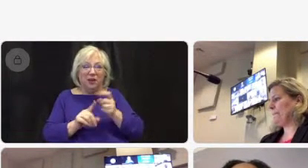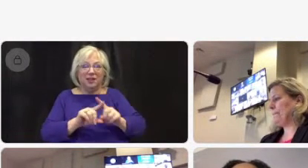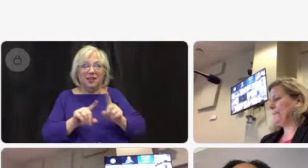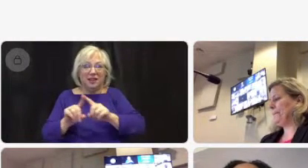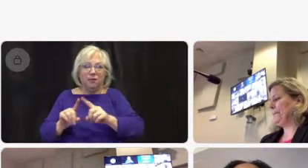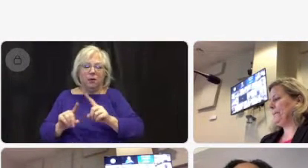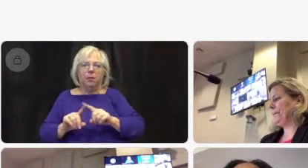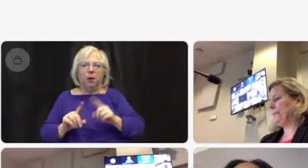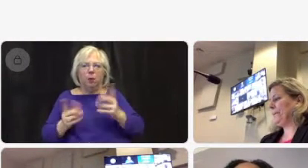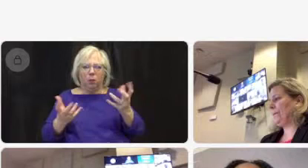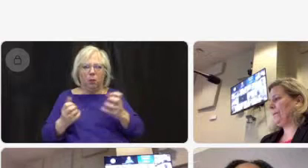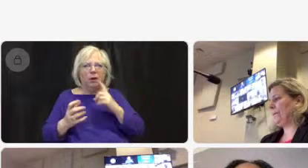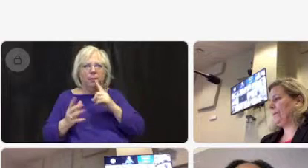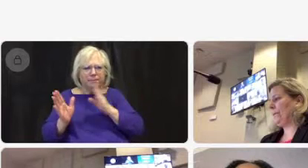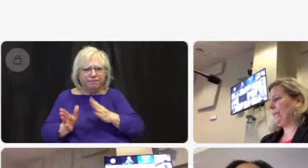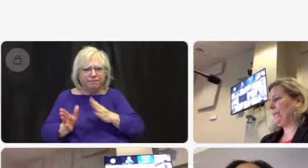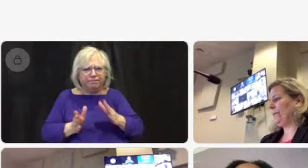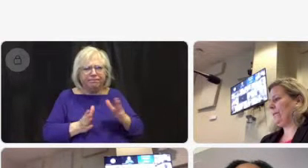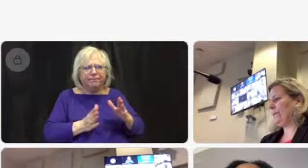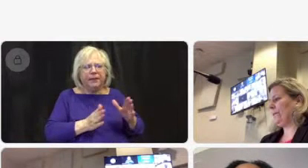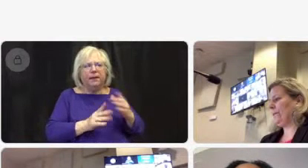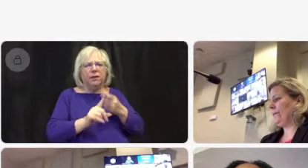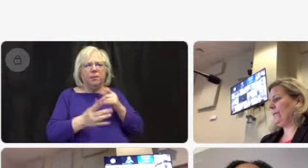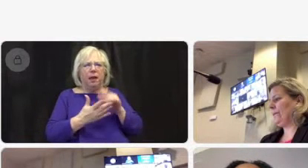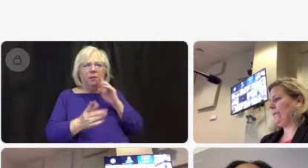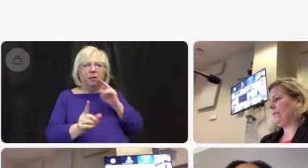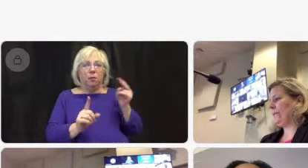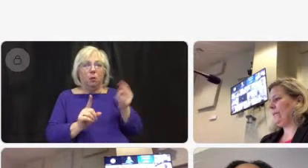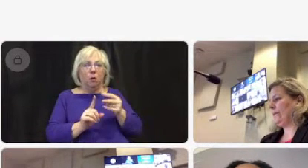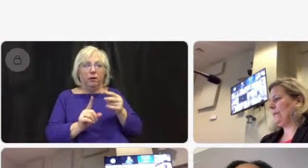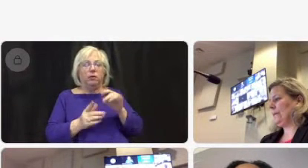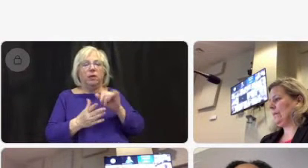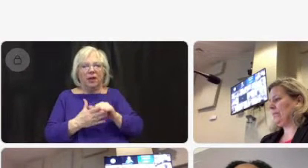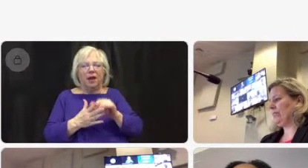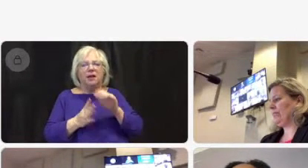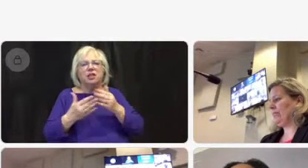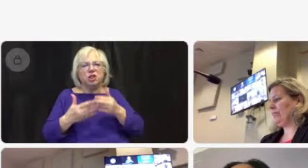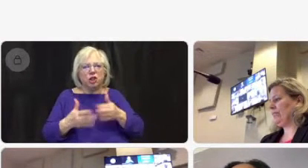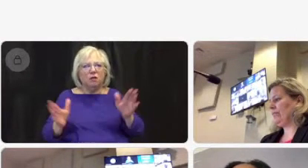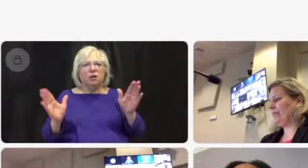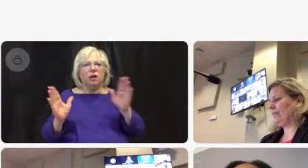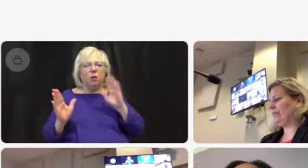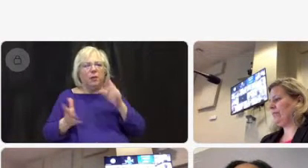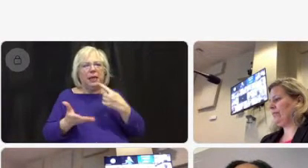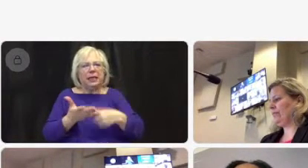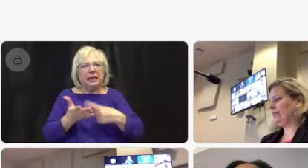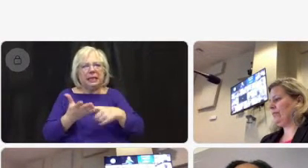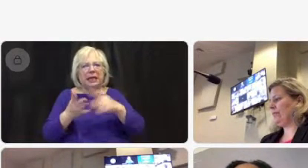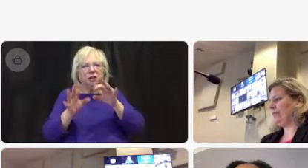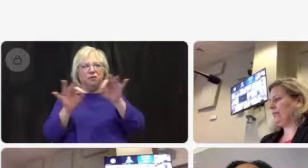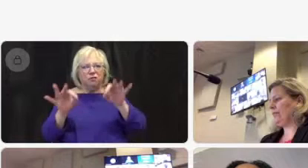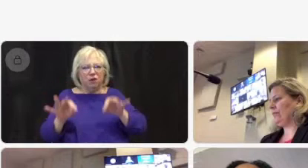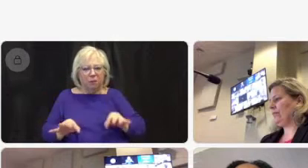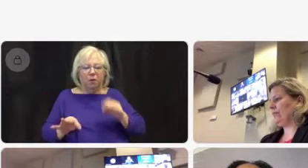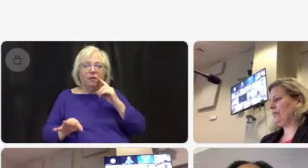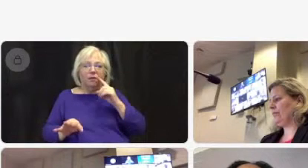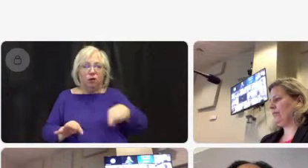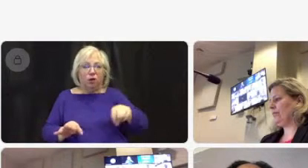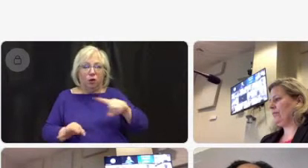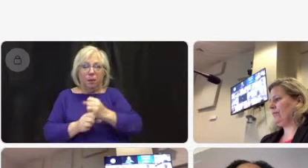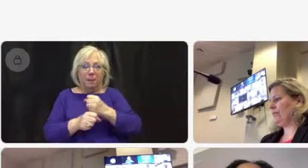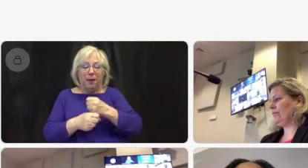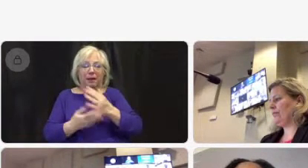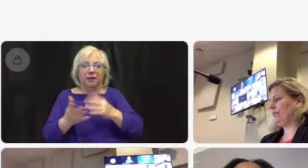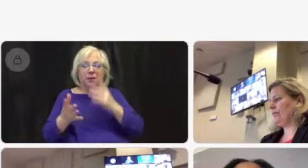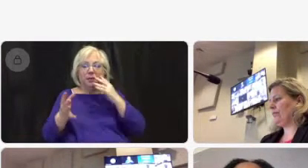our ducks in order from that standpoint. So that's generally going to be the discussion frame points for you all to make some decisions. It